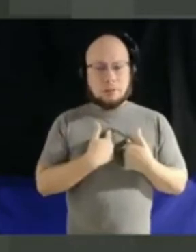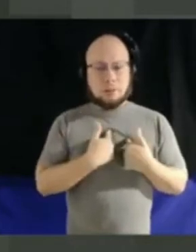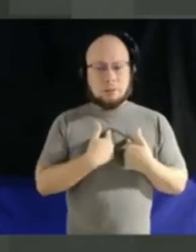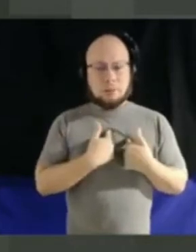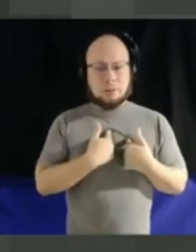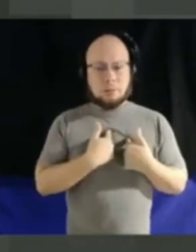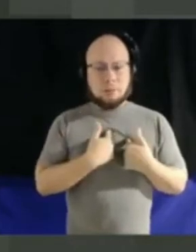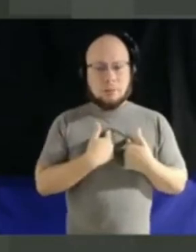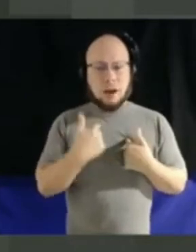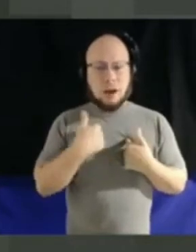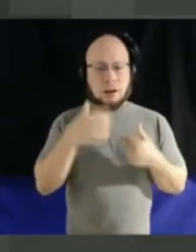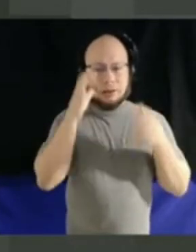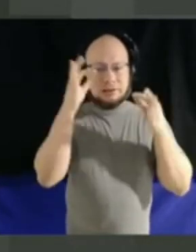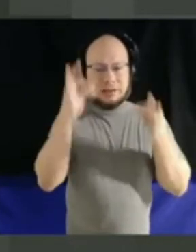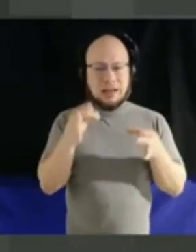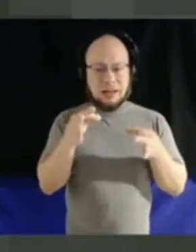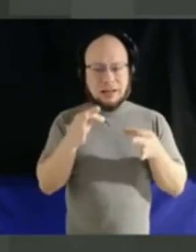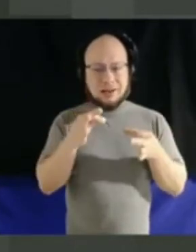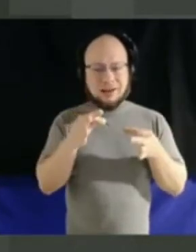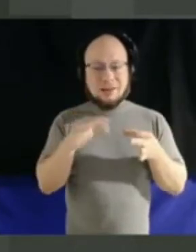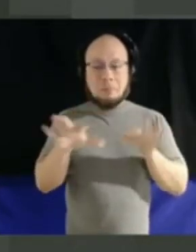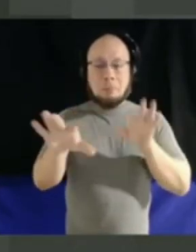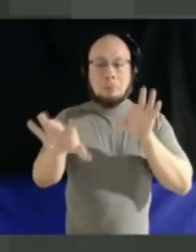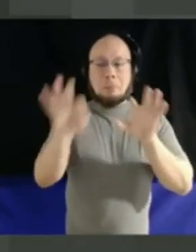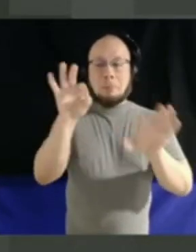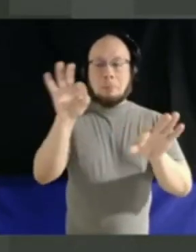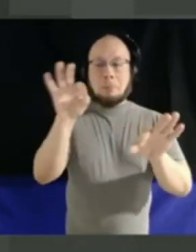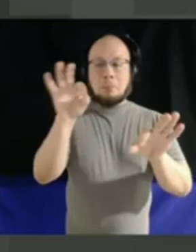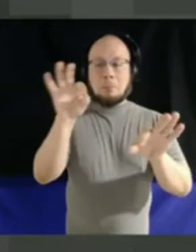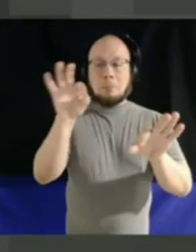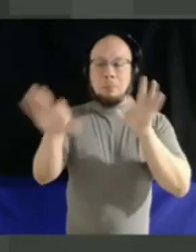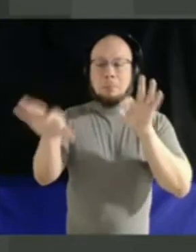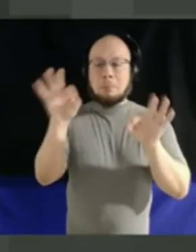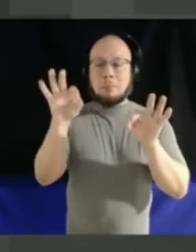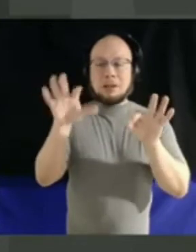So I decided to make my own versions of our three mob choices.